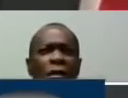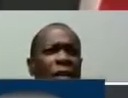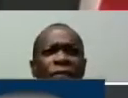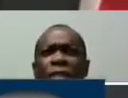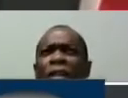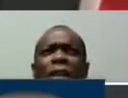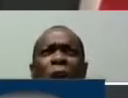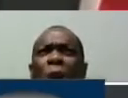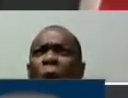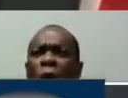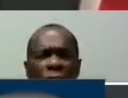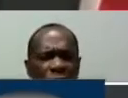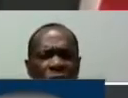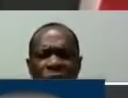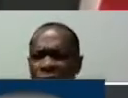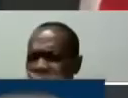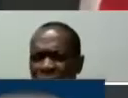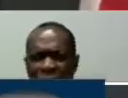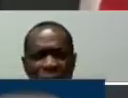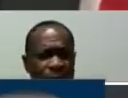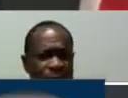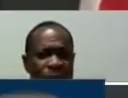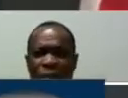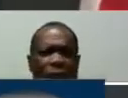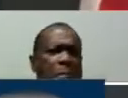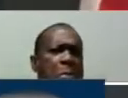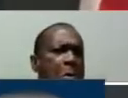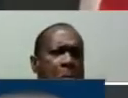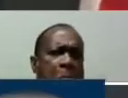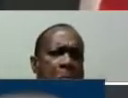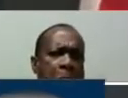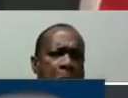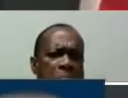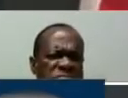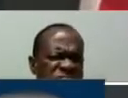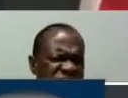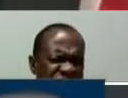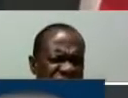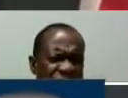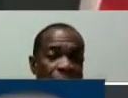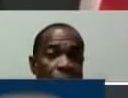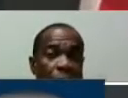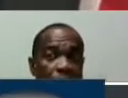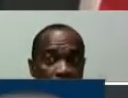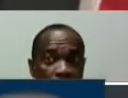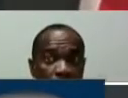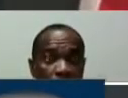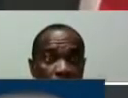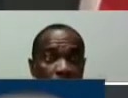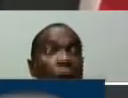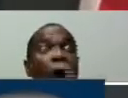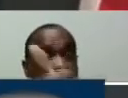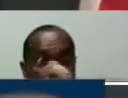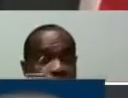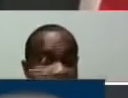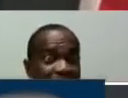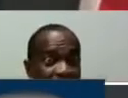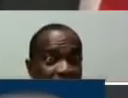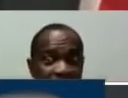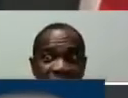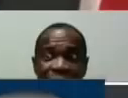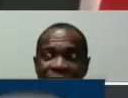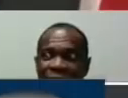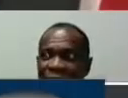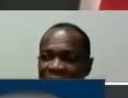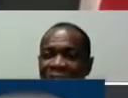important. Everything else is important, except that we are having to acknowledge that the undisputed fact is we